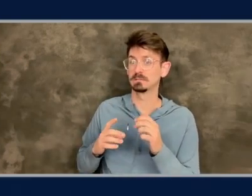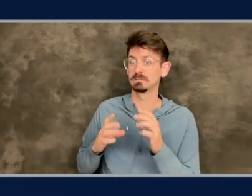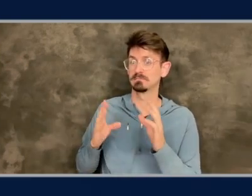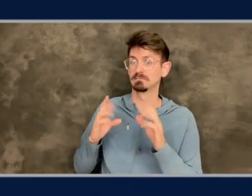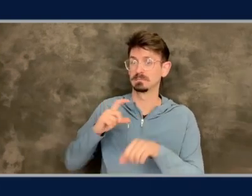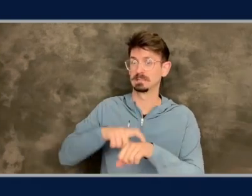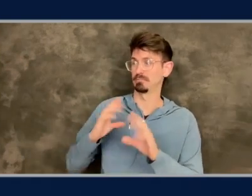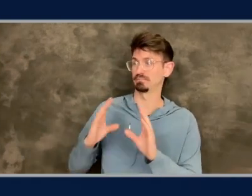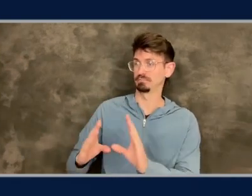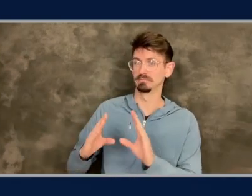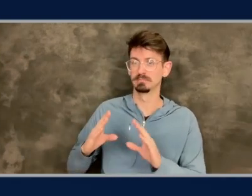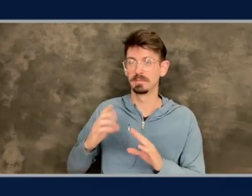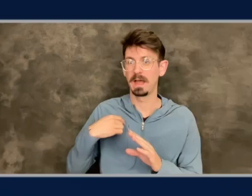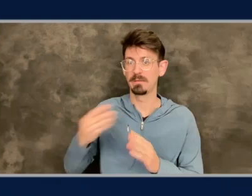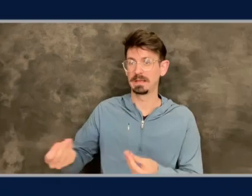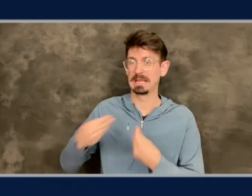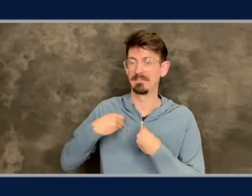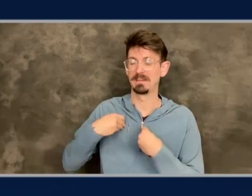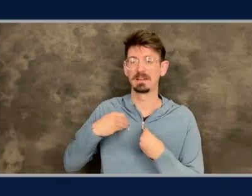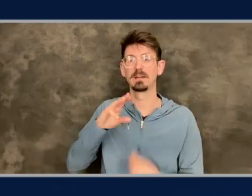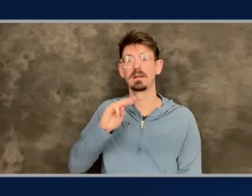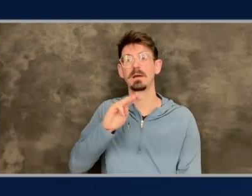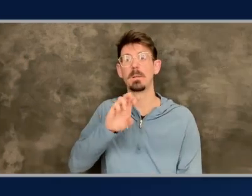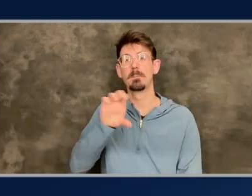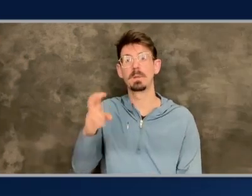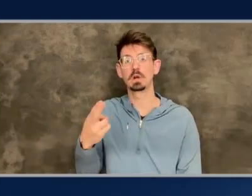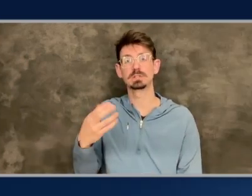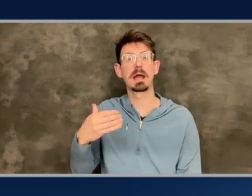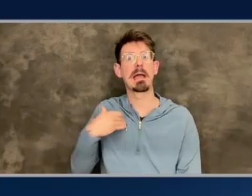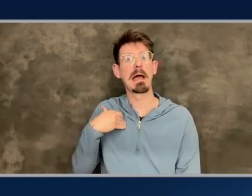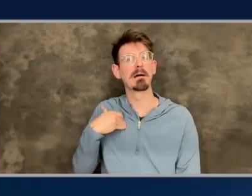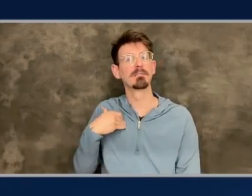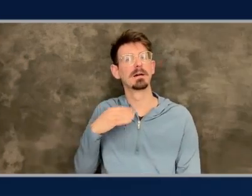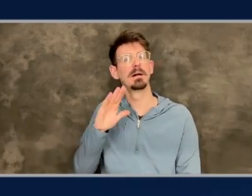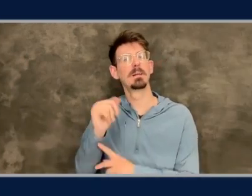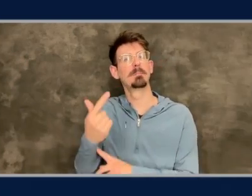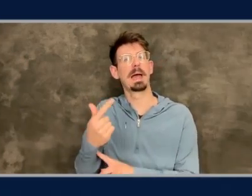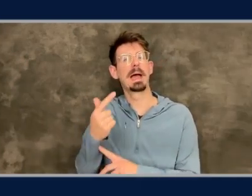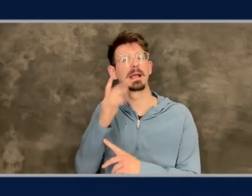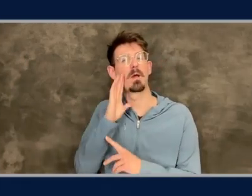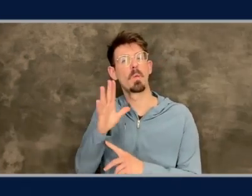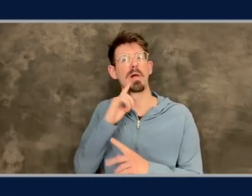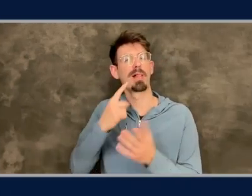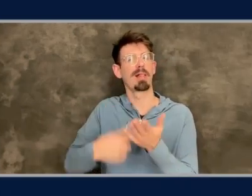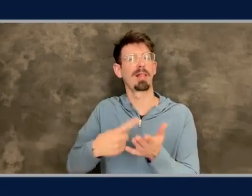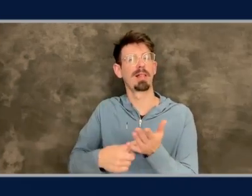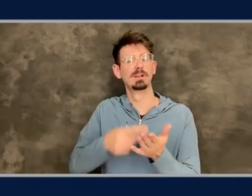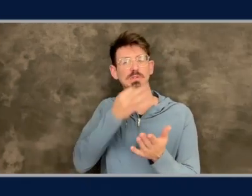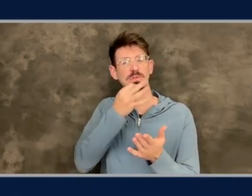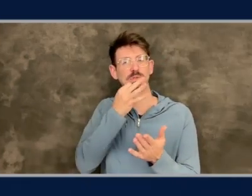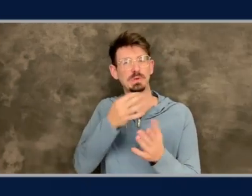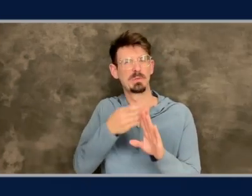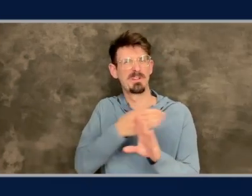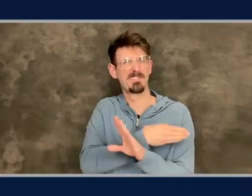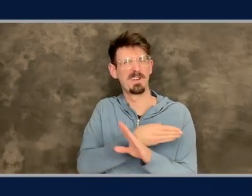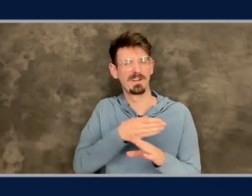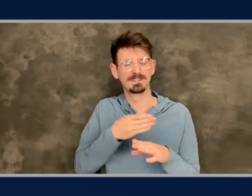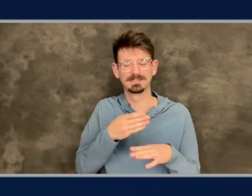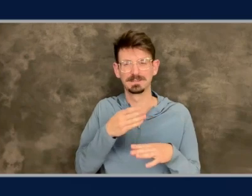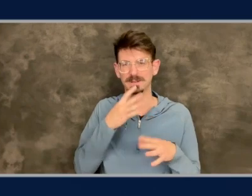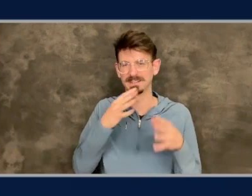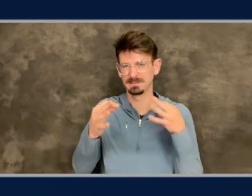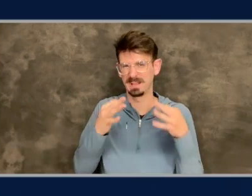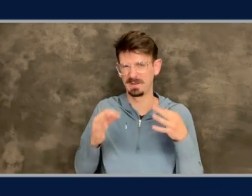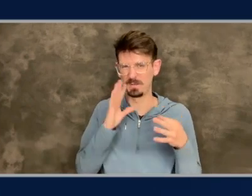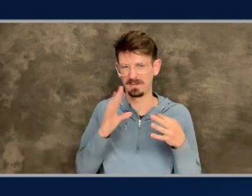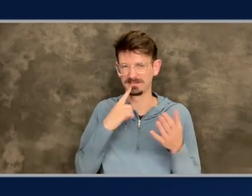I have a chip bag here that we'll get to in a little bit once we explain what we're talking about today. So shall we hand it over to our